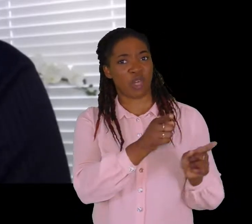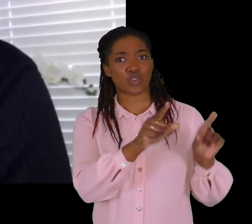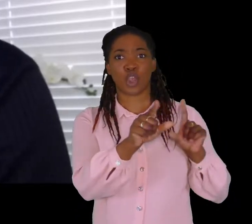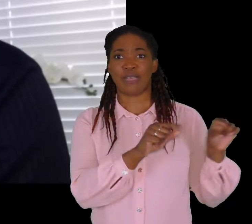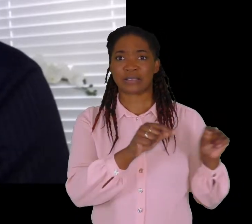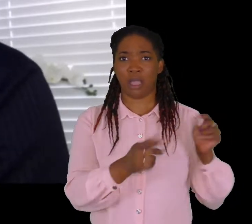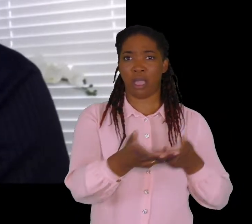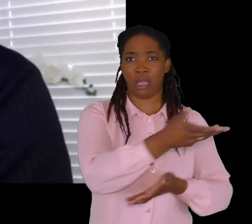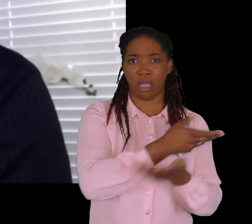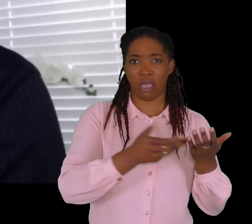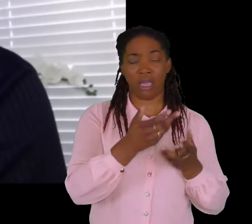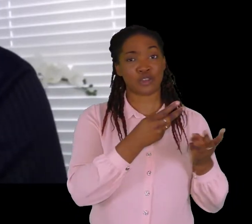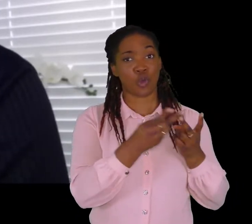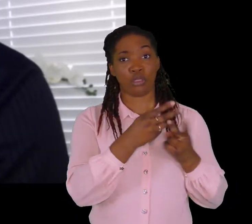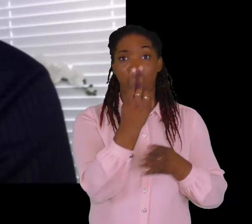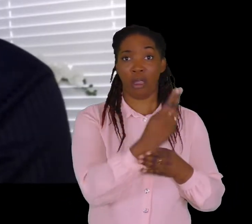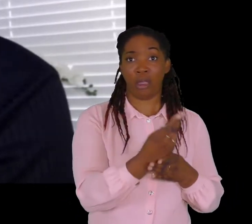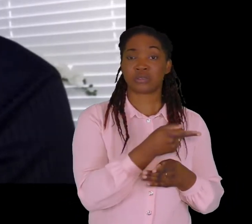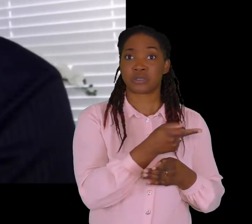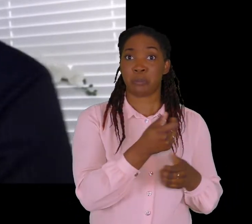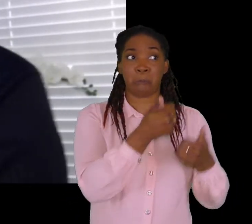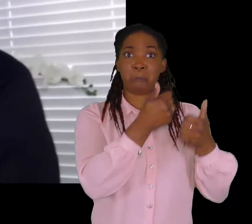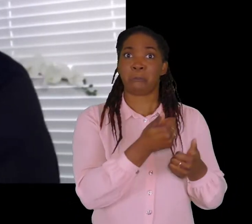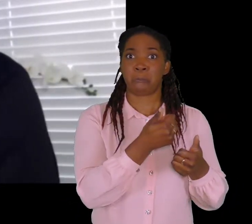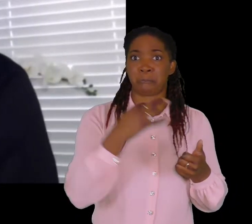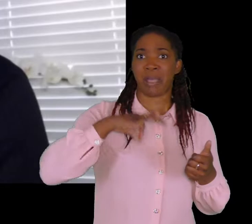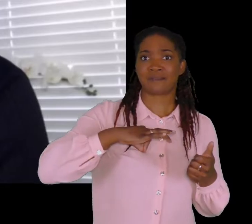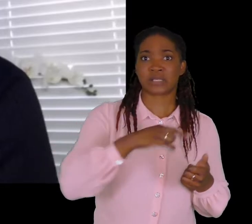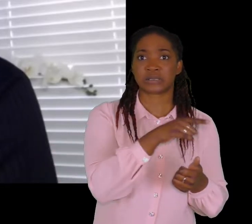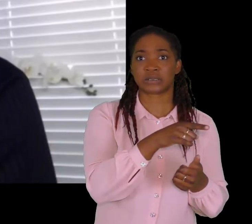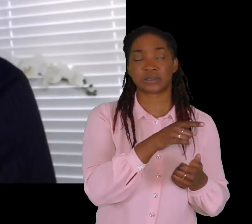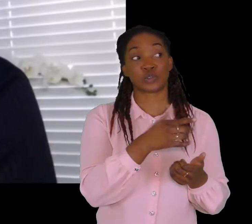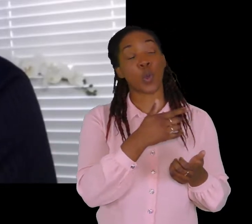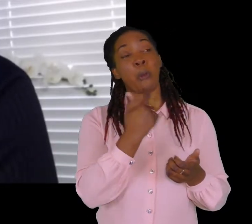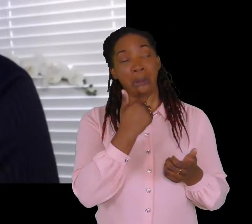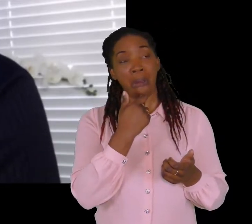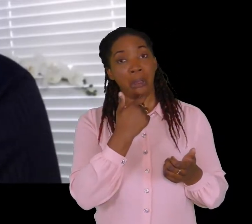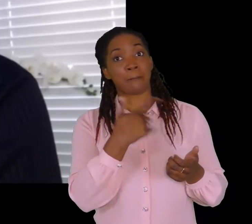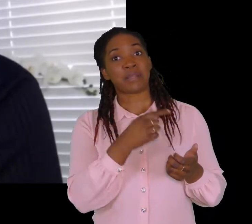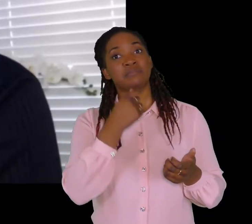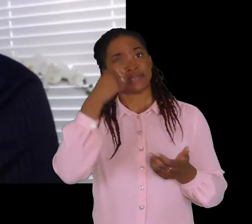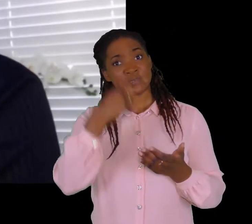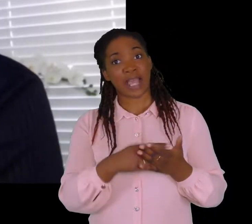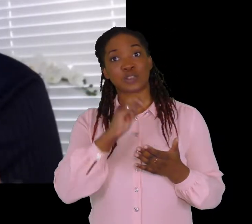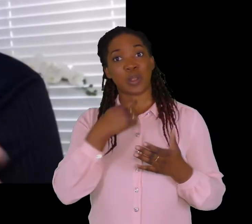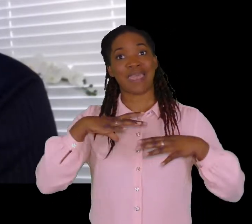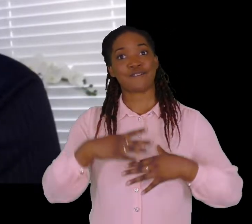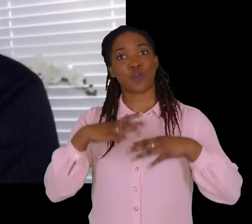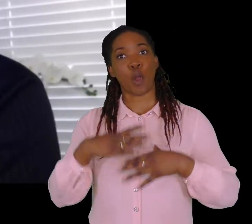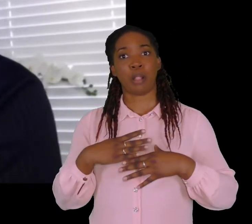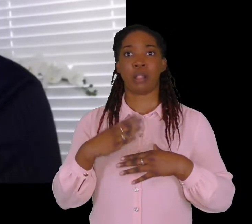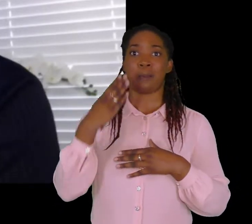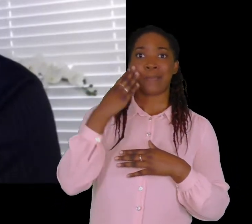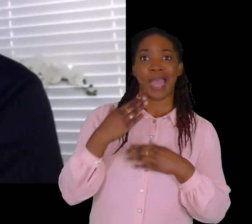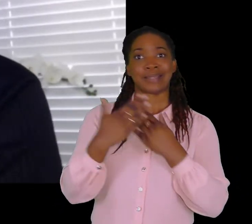with the curators and other artists in Havana proved fruitful and concluded with arrangements to organize the participation of an informal group of